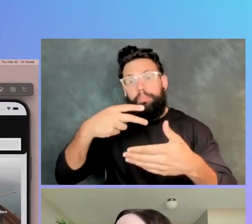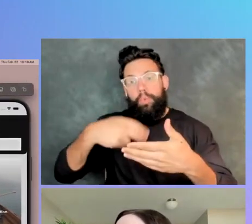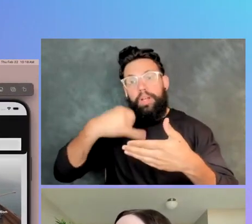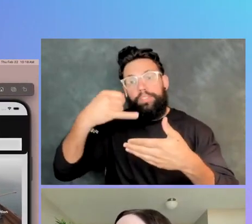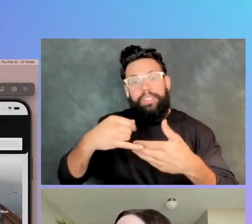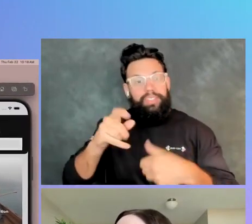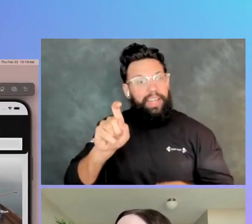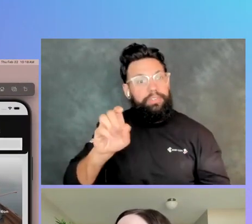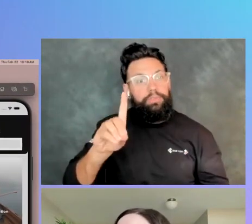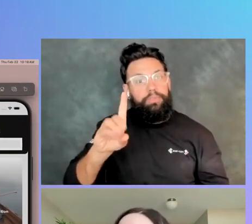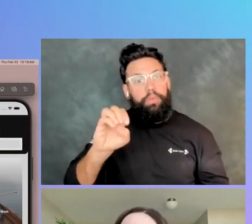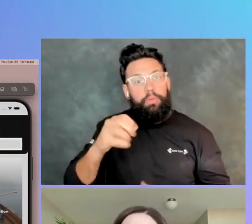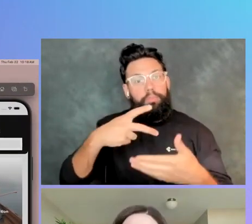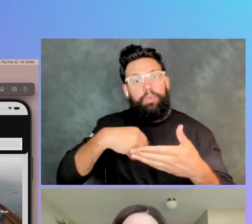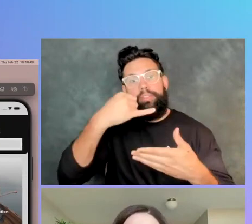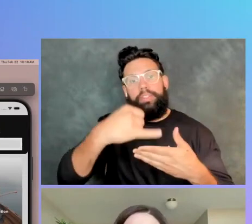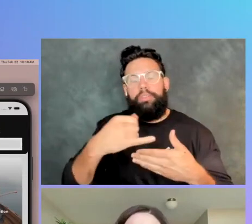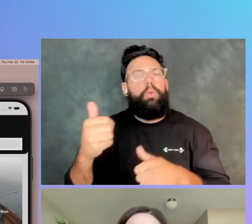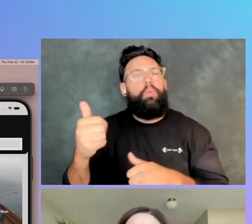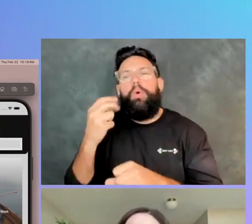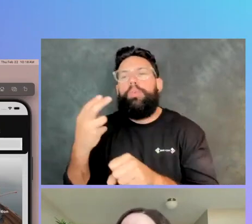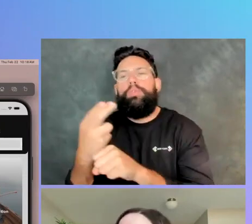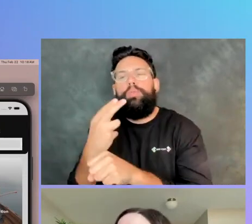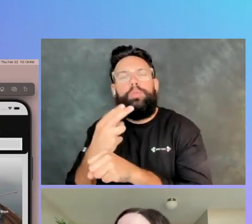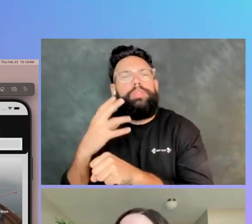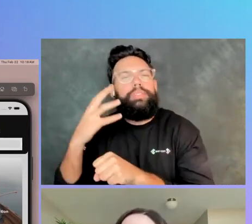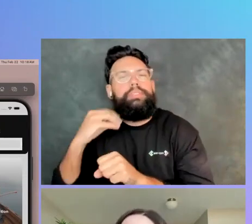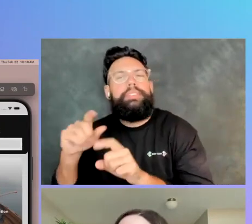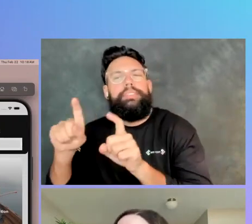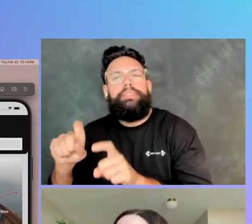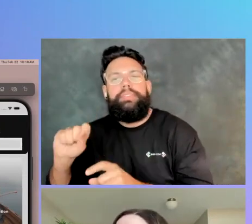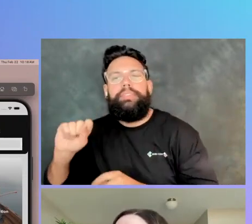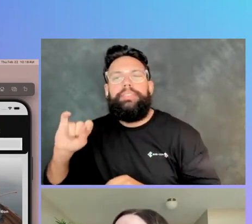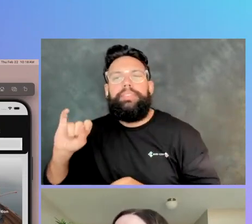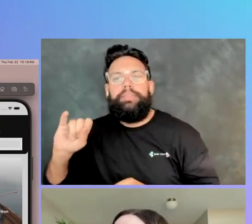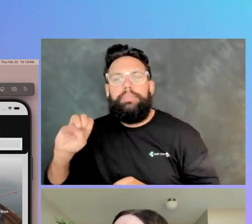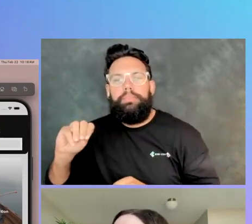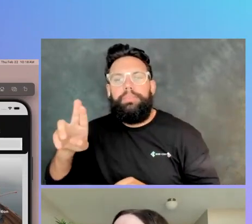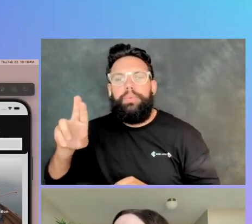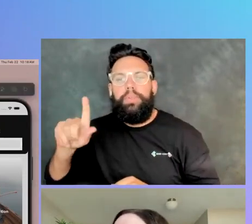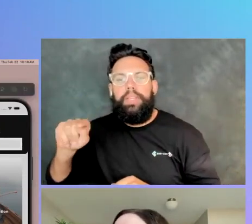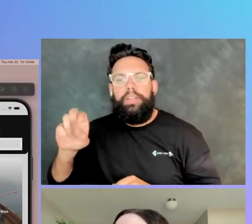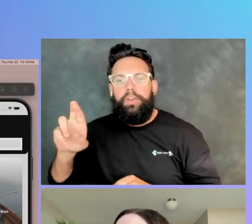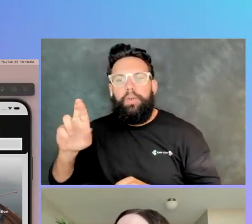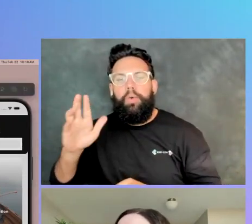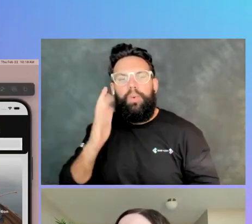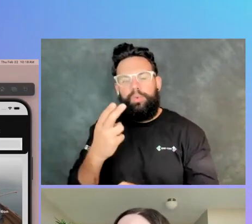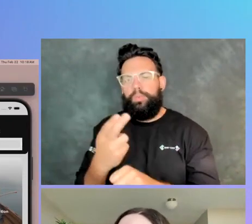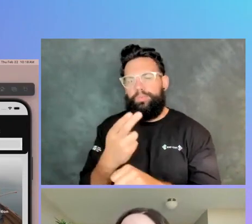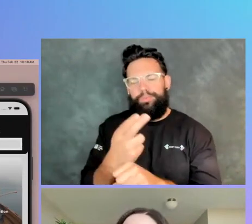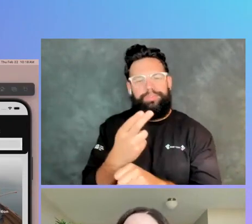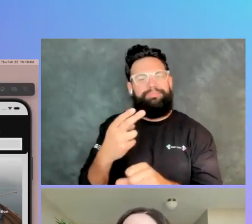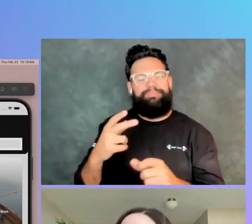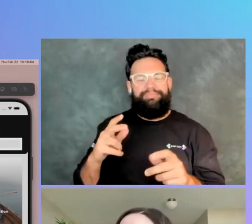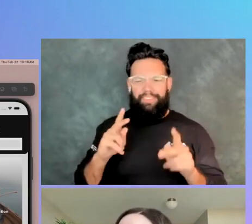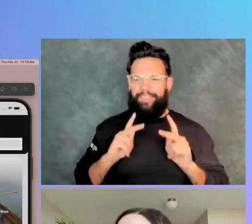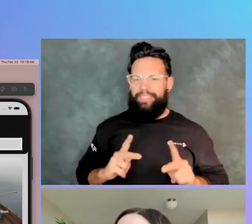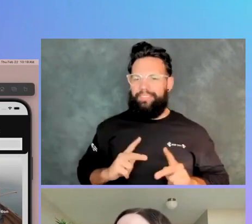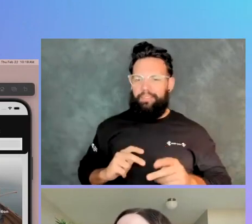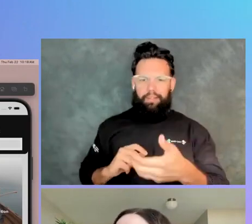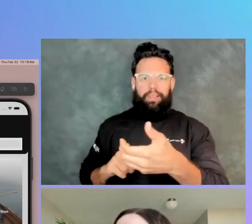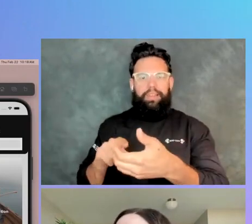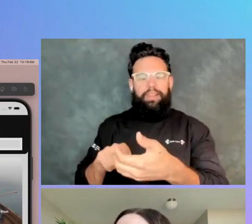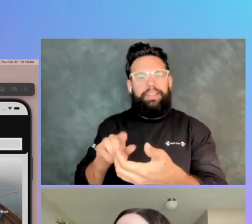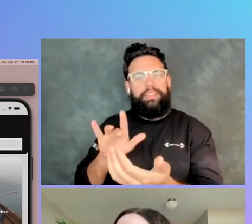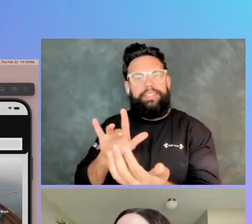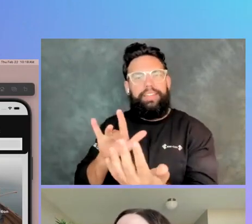running your app on a simulator, most likely. You might be, but most likely you'll have a physical device. And so it's really easy by using Xcode to actually connect